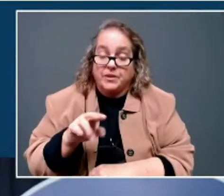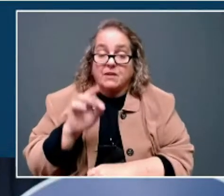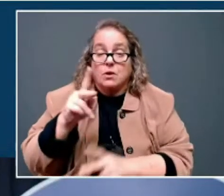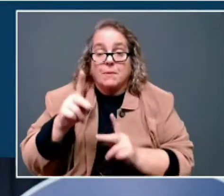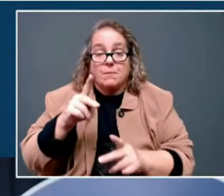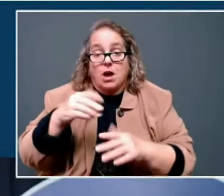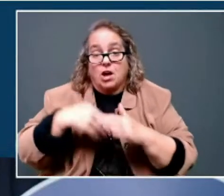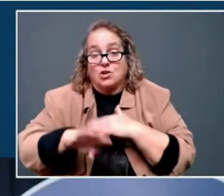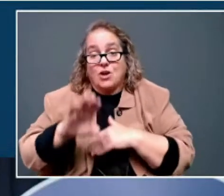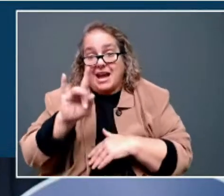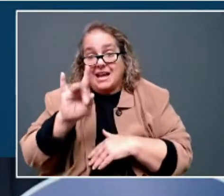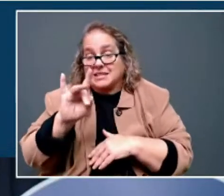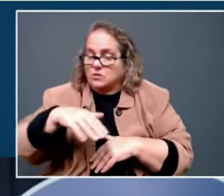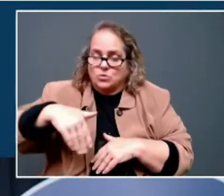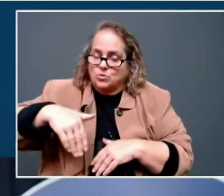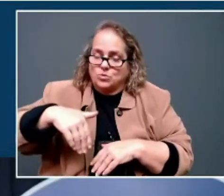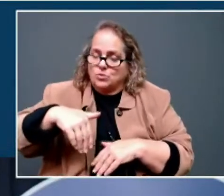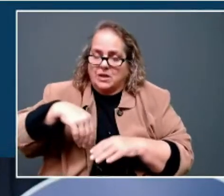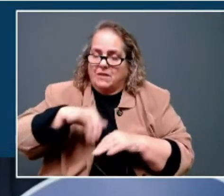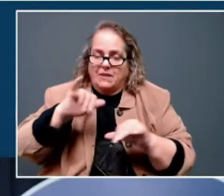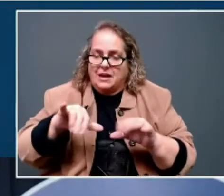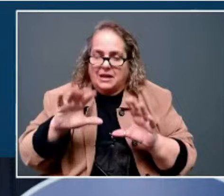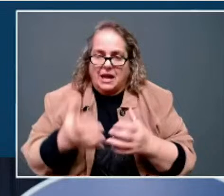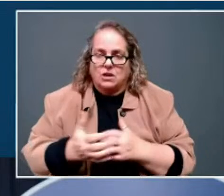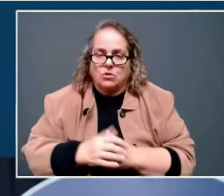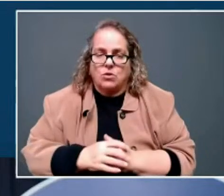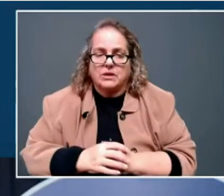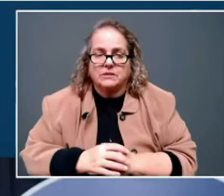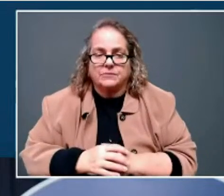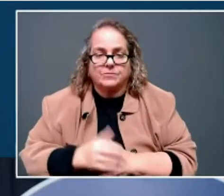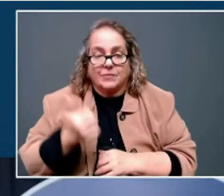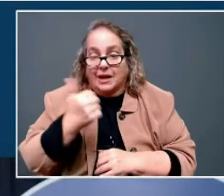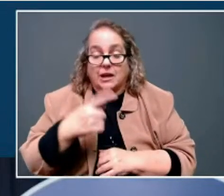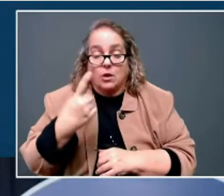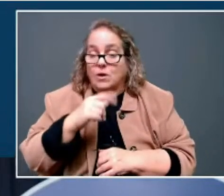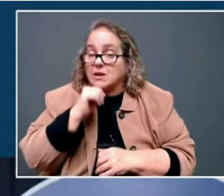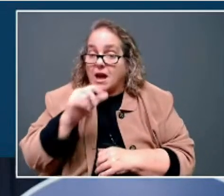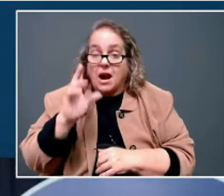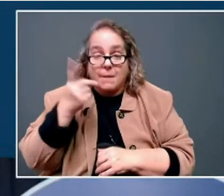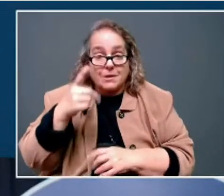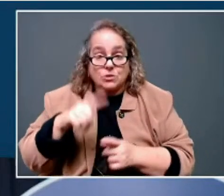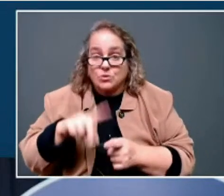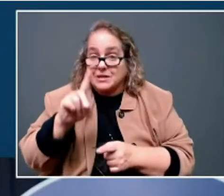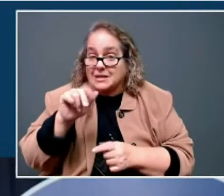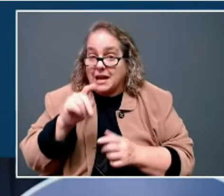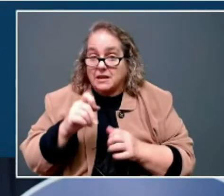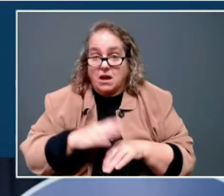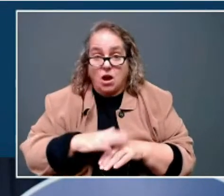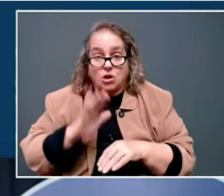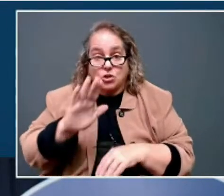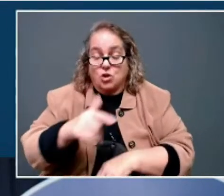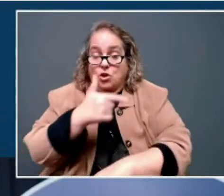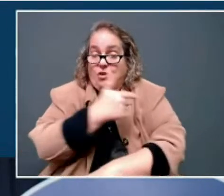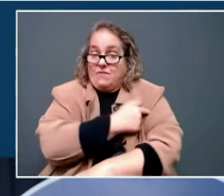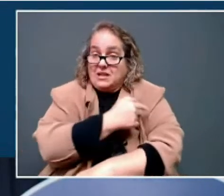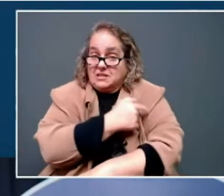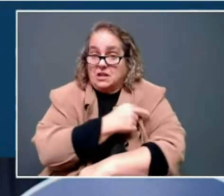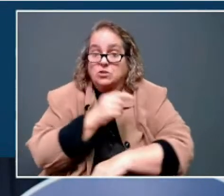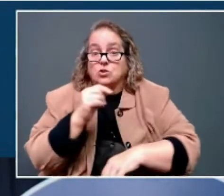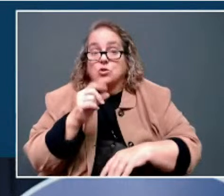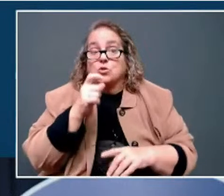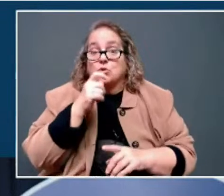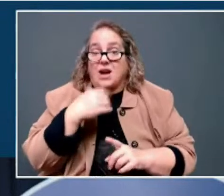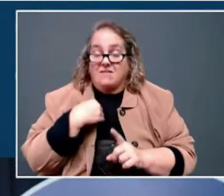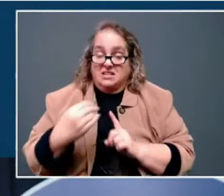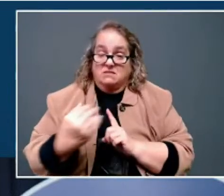category. So for anyone who is not up to date on their COVID-19 vaccination and who is exposed to COVID-19 at home